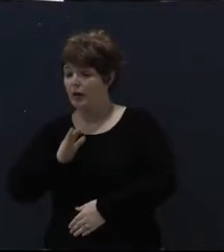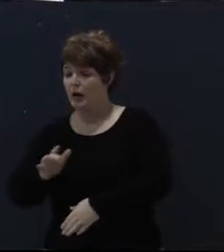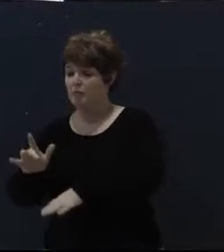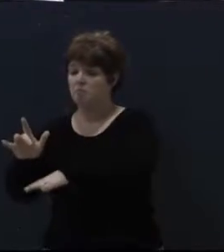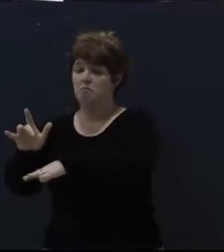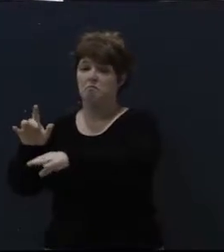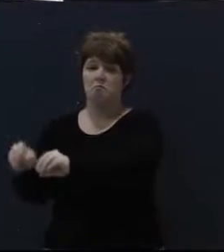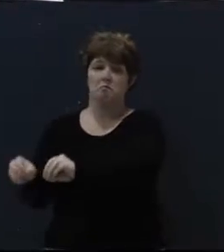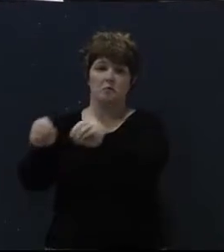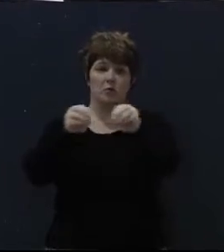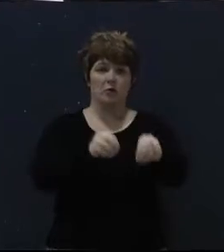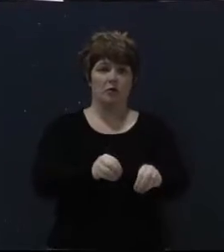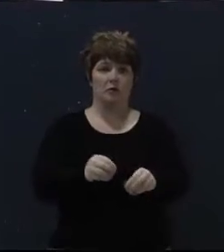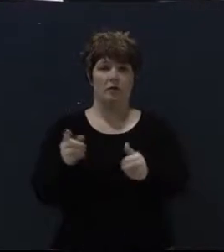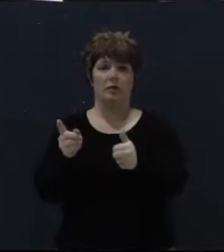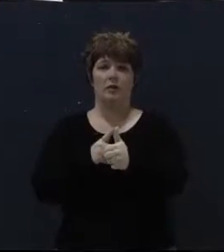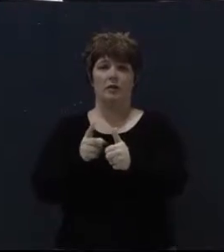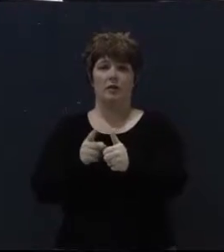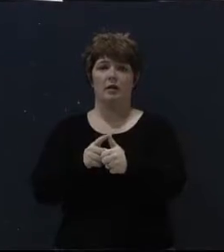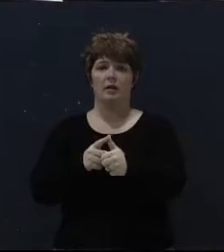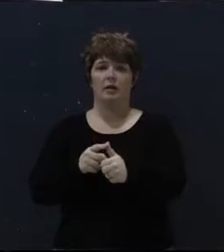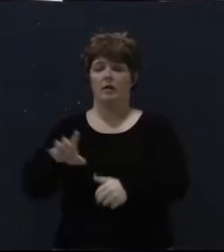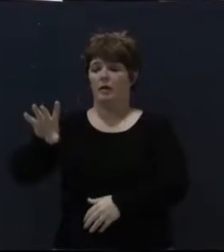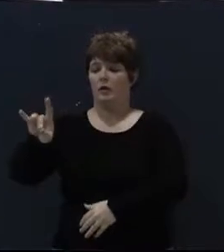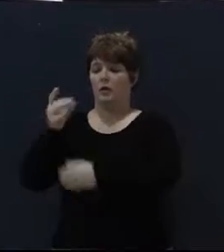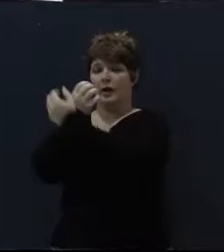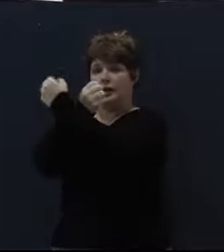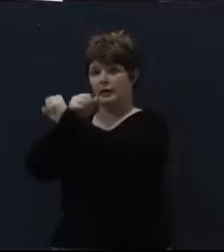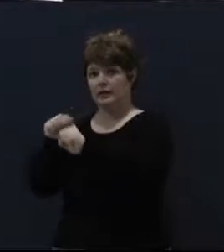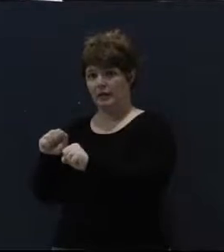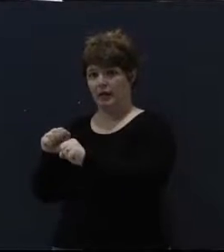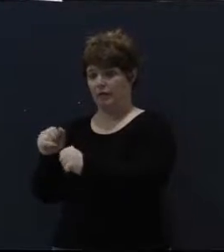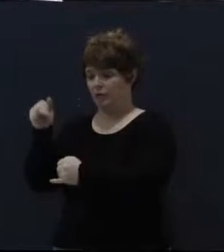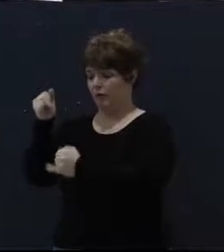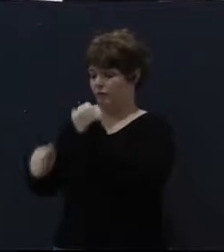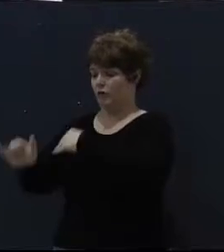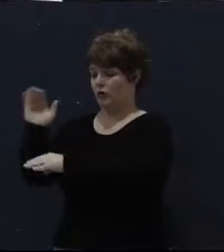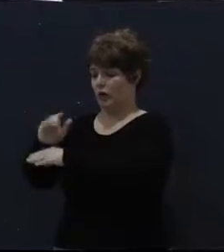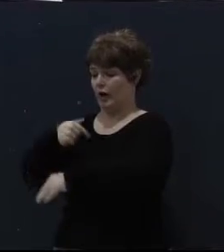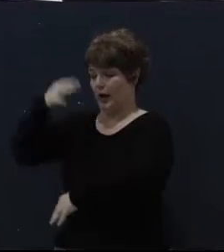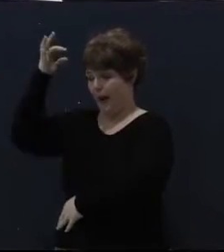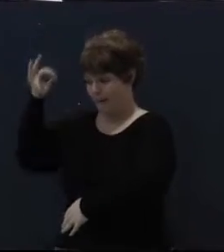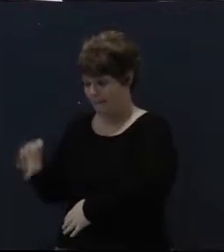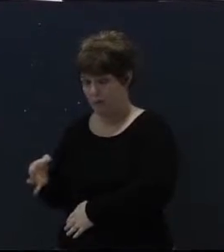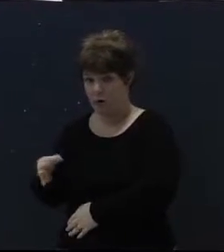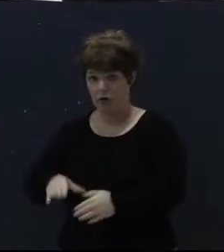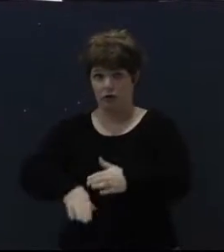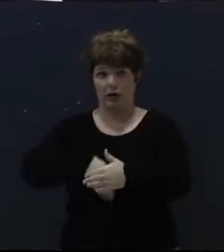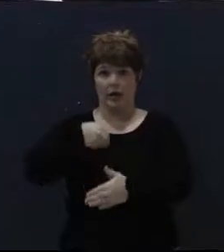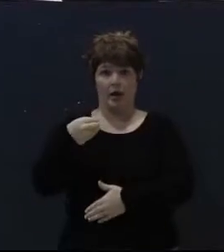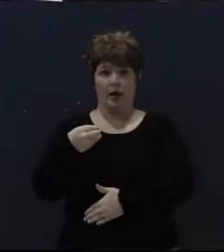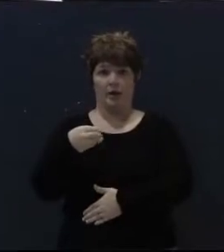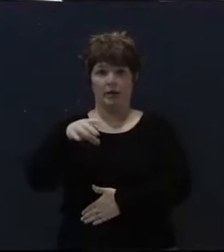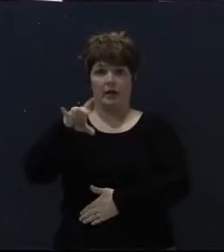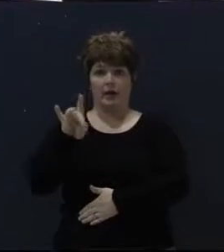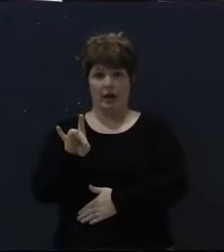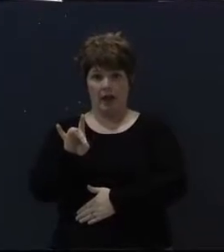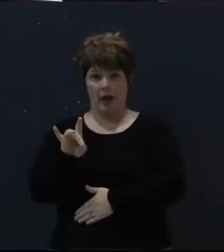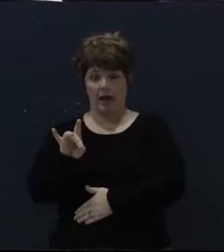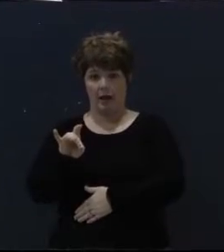place. They got eight saved on the first night I preached. Out of the eight, six of them were